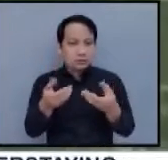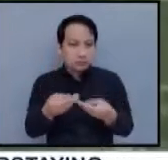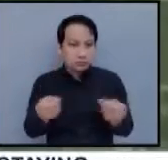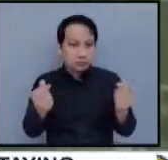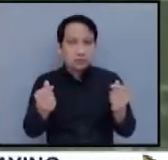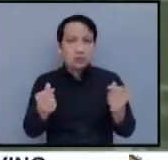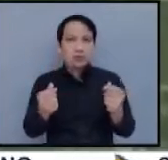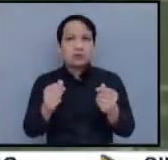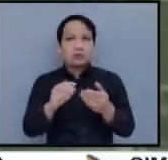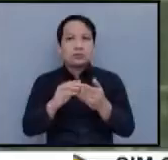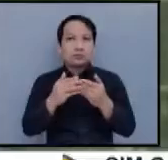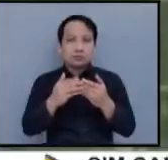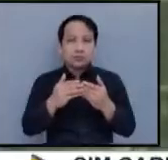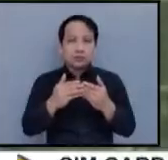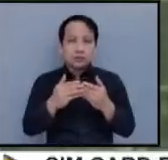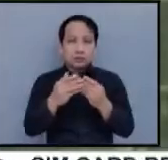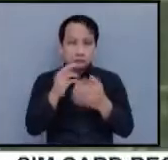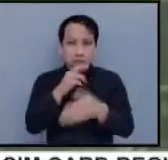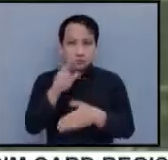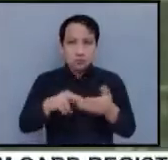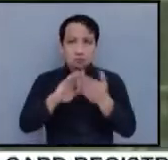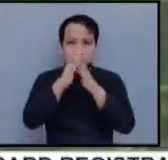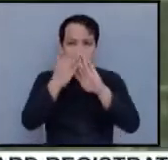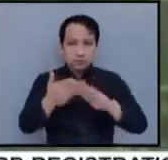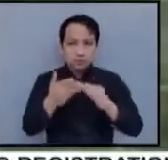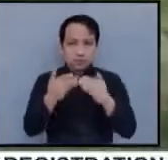lasting peace and sustainable development.